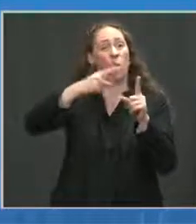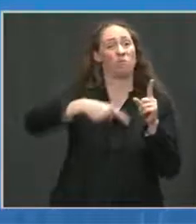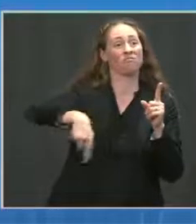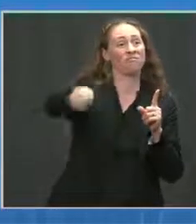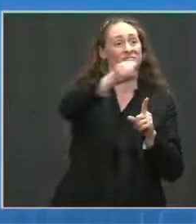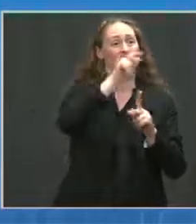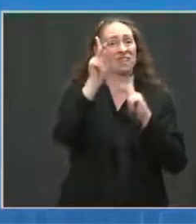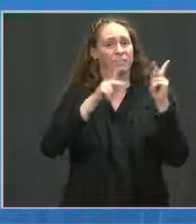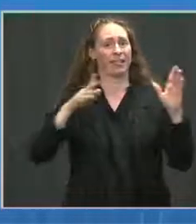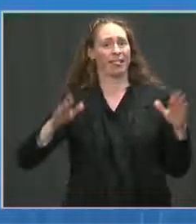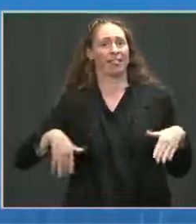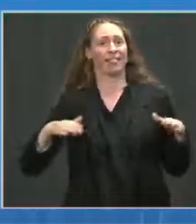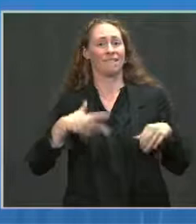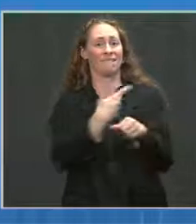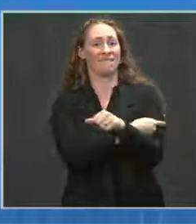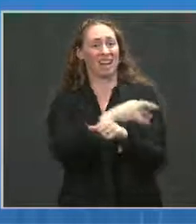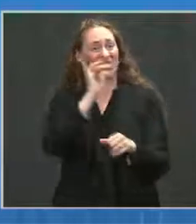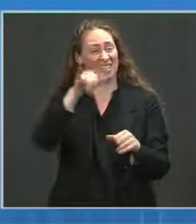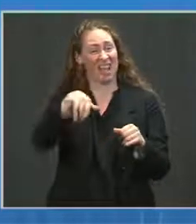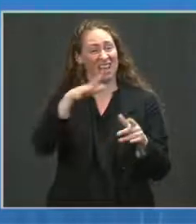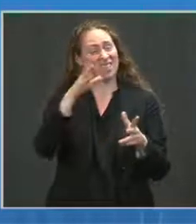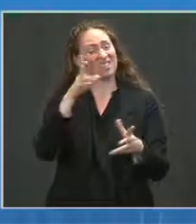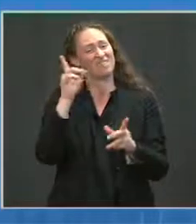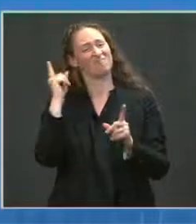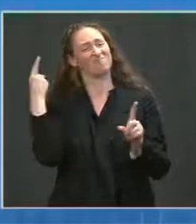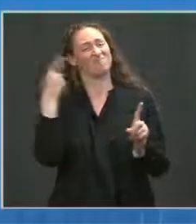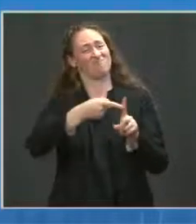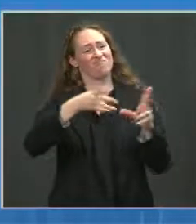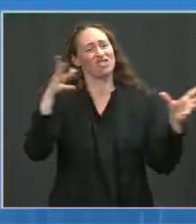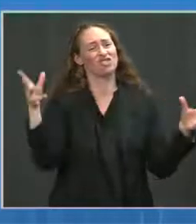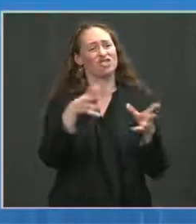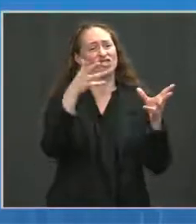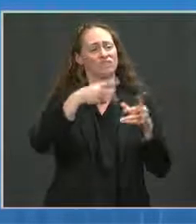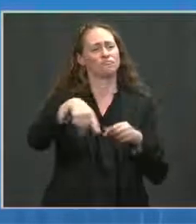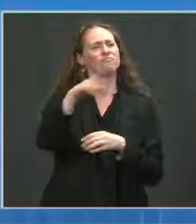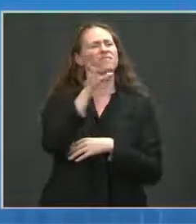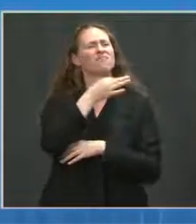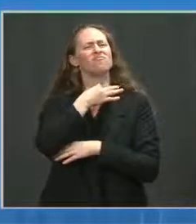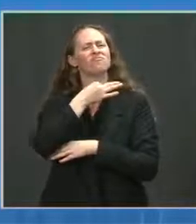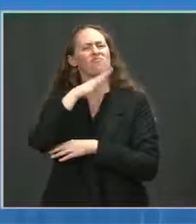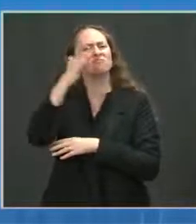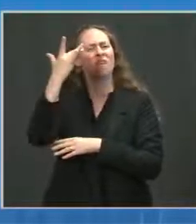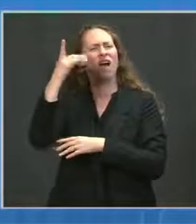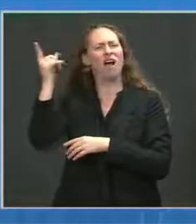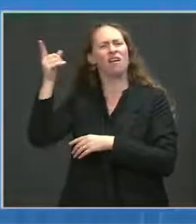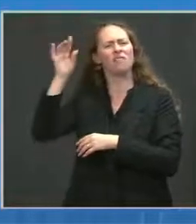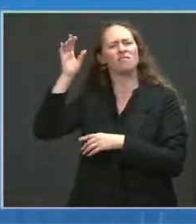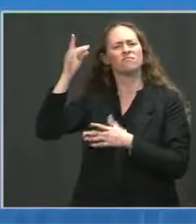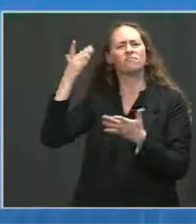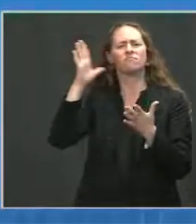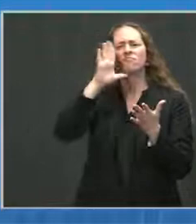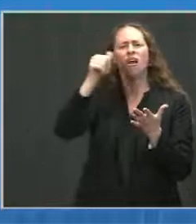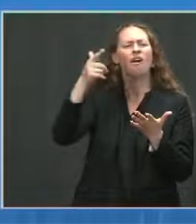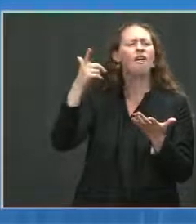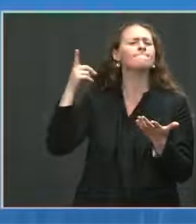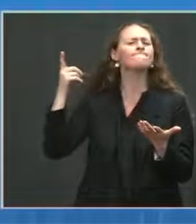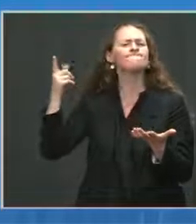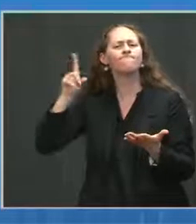sort of get them to roll up their sleeves and get the shot. So why isn't the federal government going further on some of these, whether it be